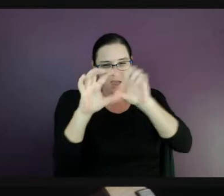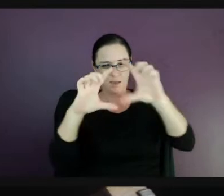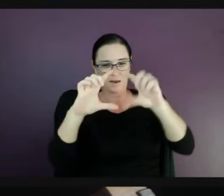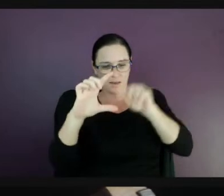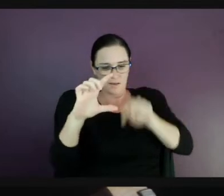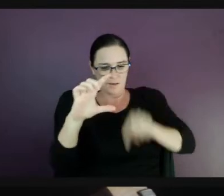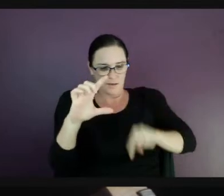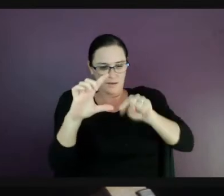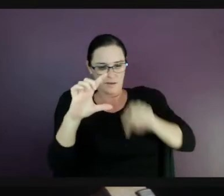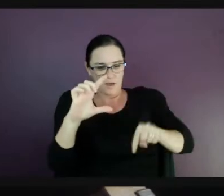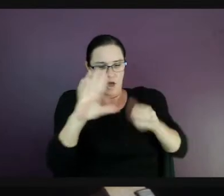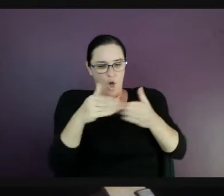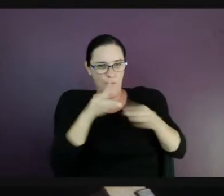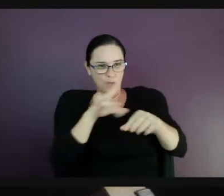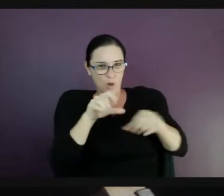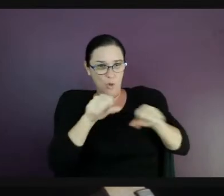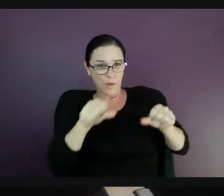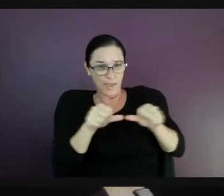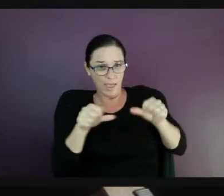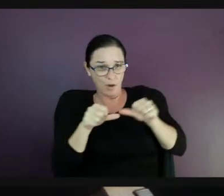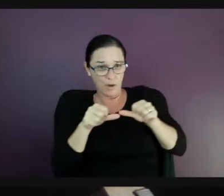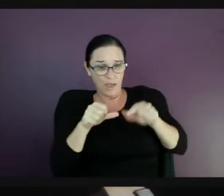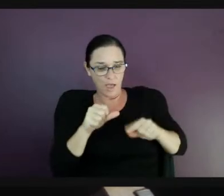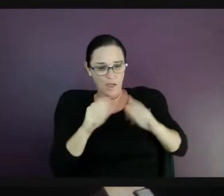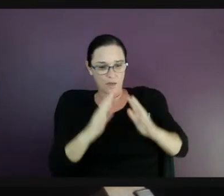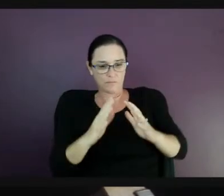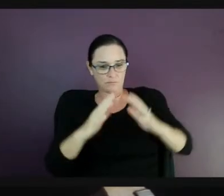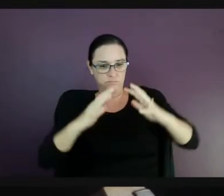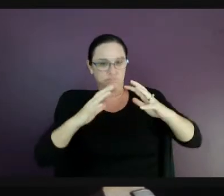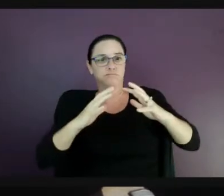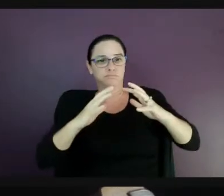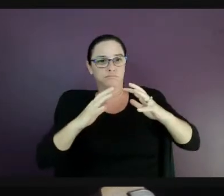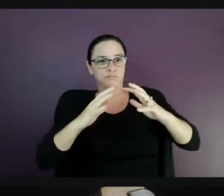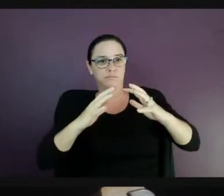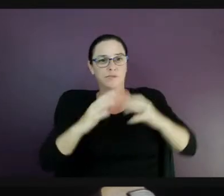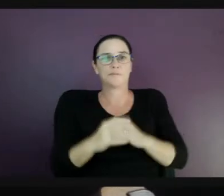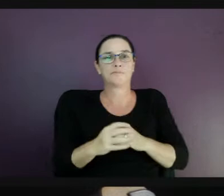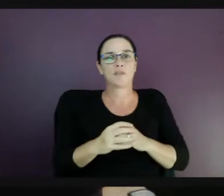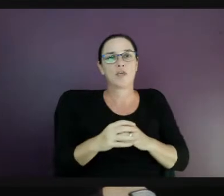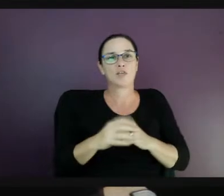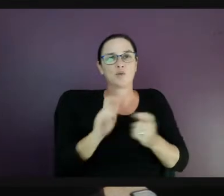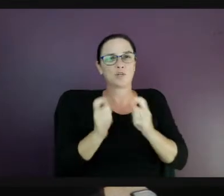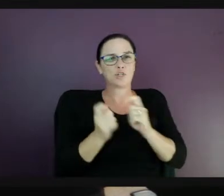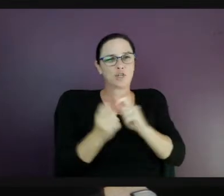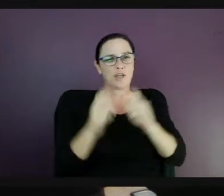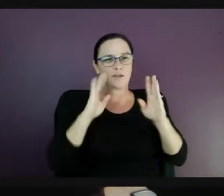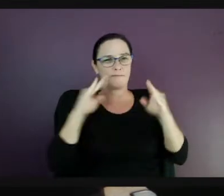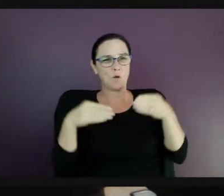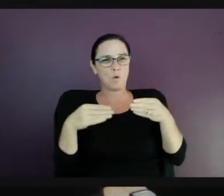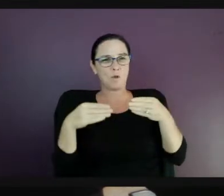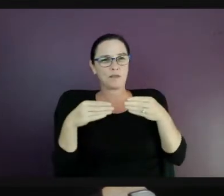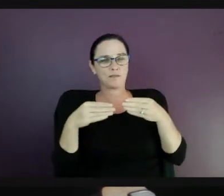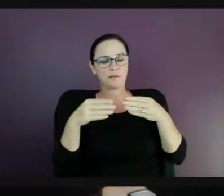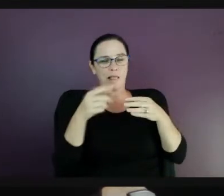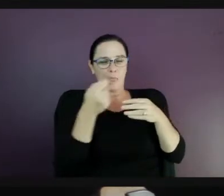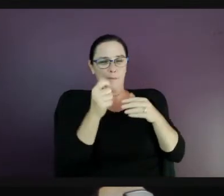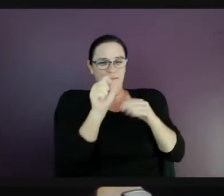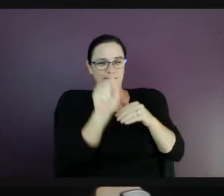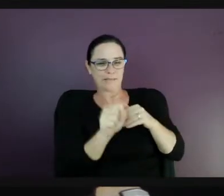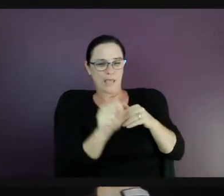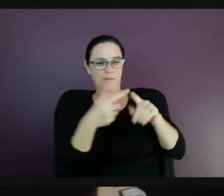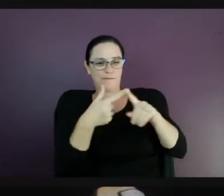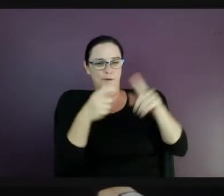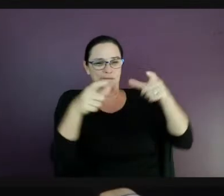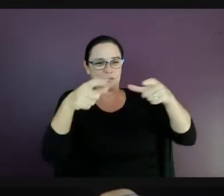one sign of a shift from the main summit area under Halemakma'u, slightly further to the south, right? But